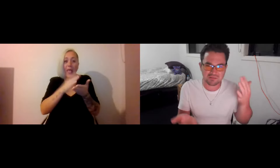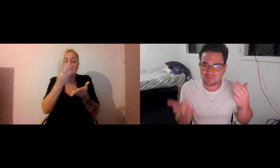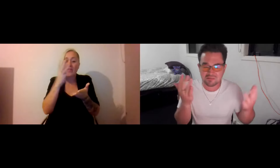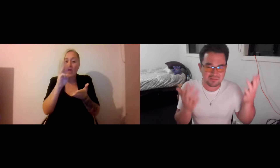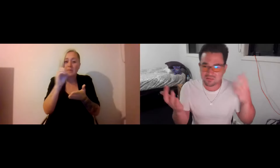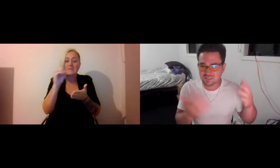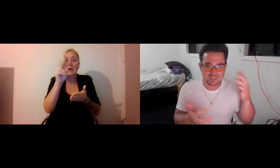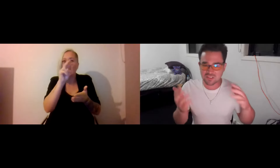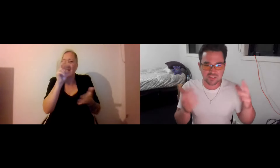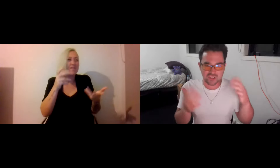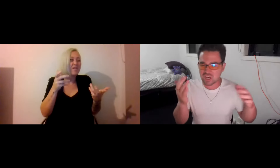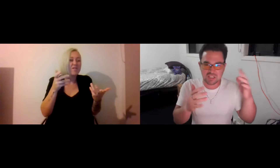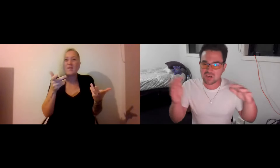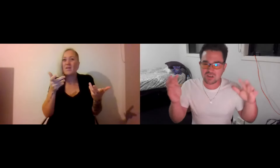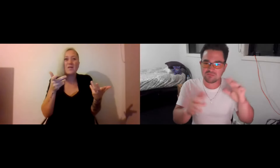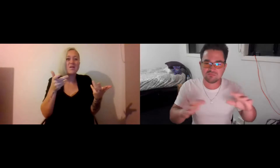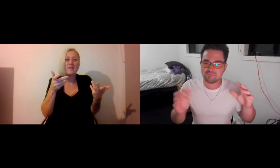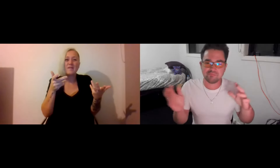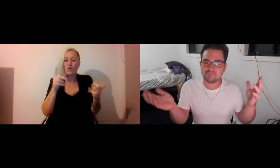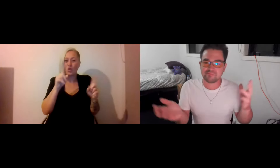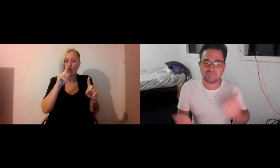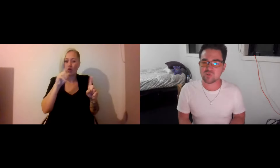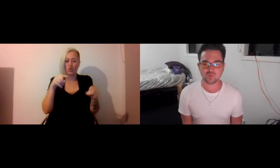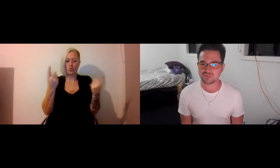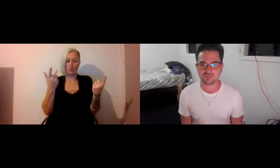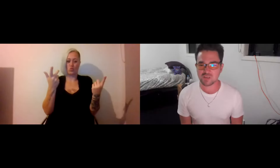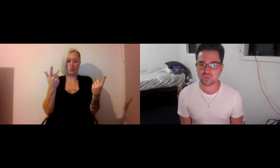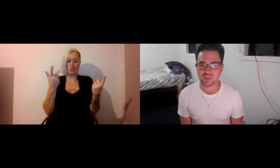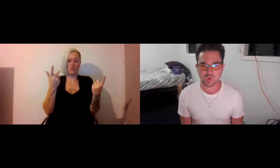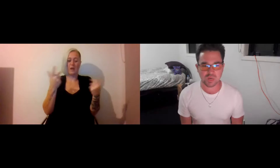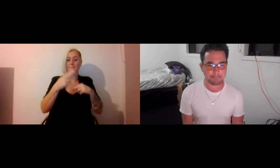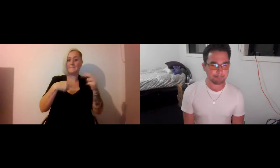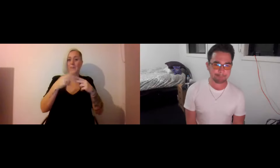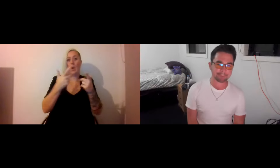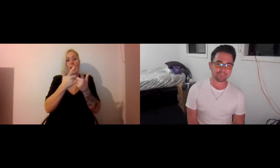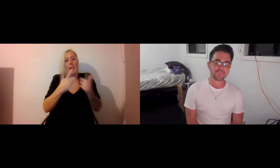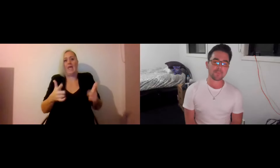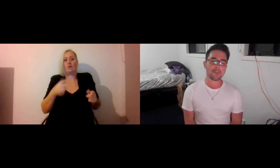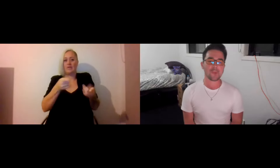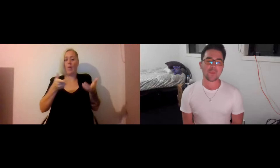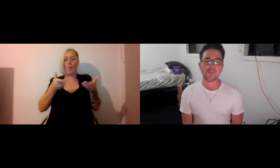you're like, you can't build language that way.